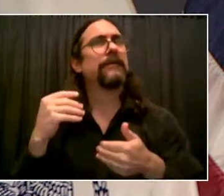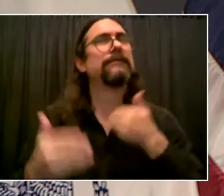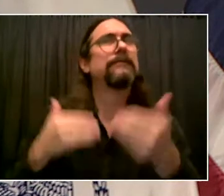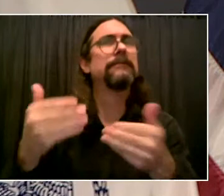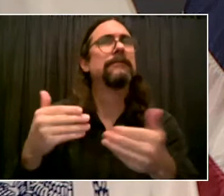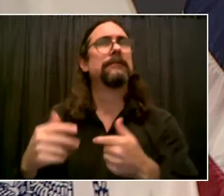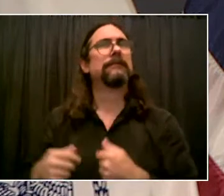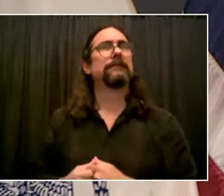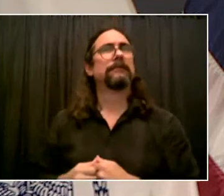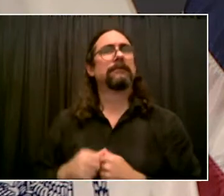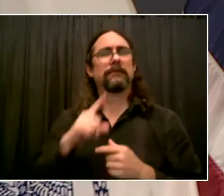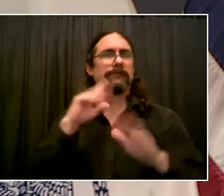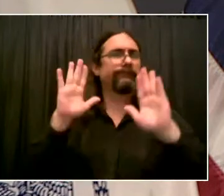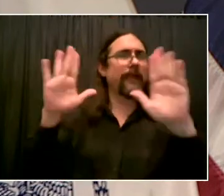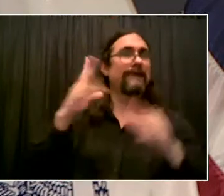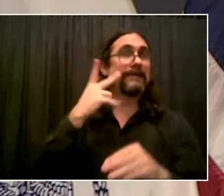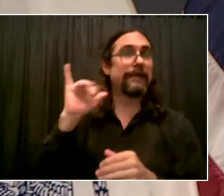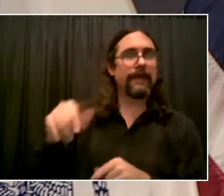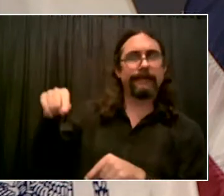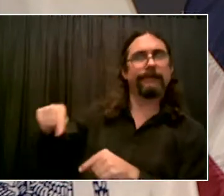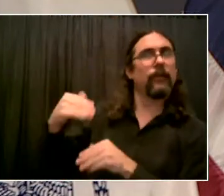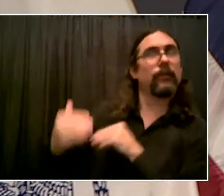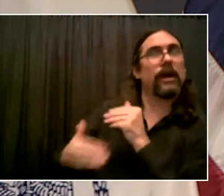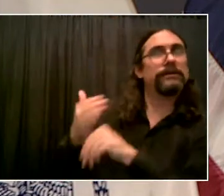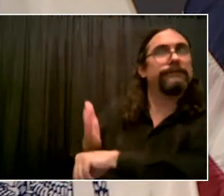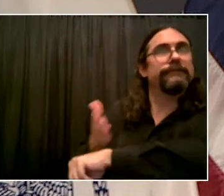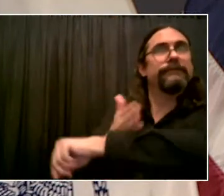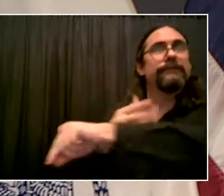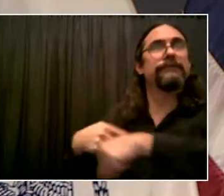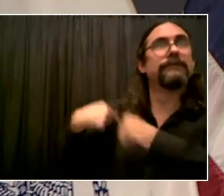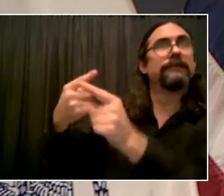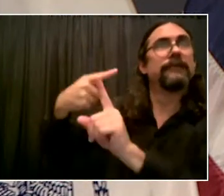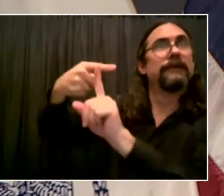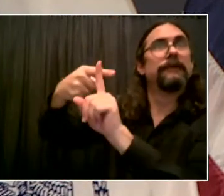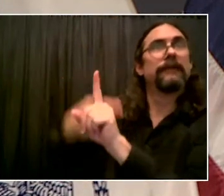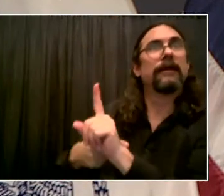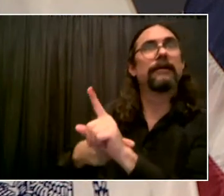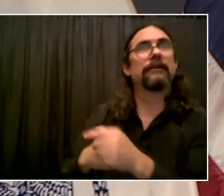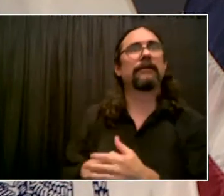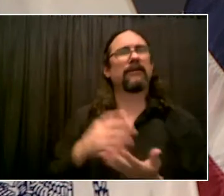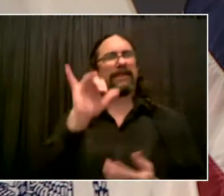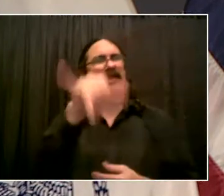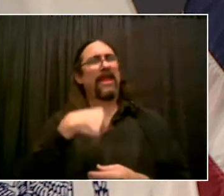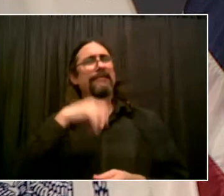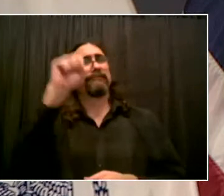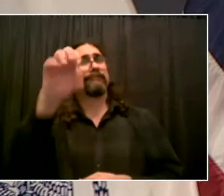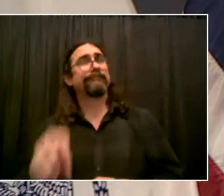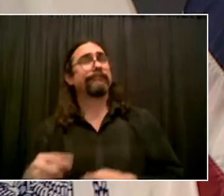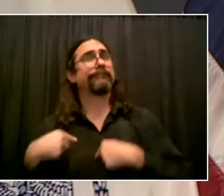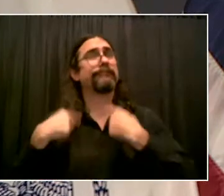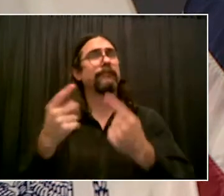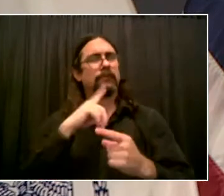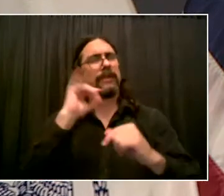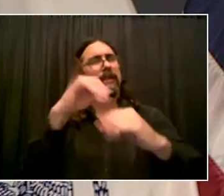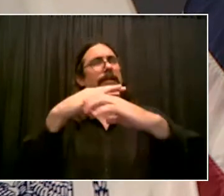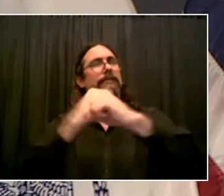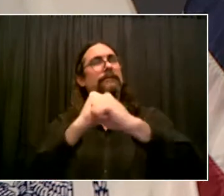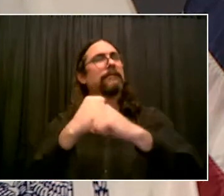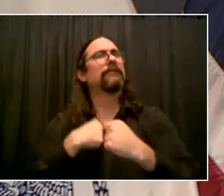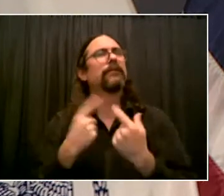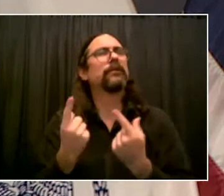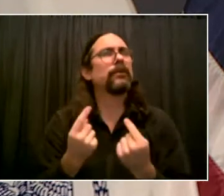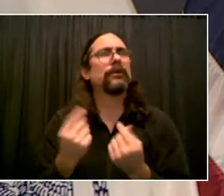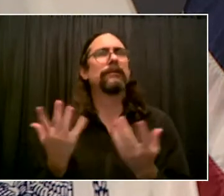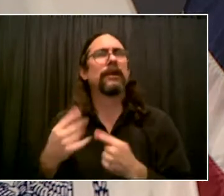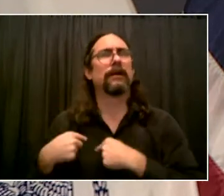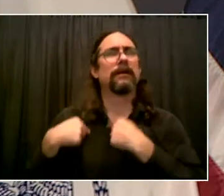bold policy, but it depended on lots and lots of people on the ground making it work, and you have. So to all the small business owners, all the employees who have made this